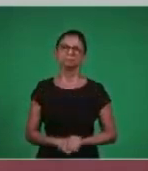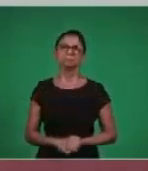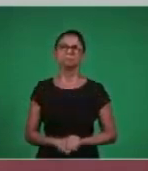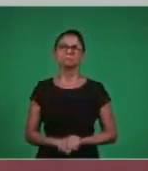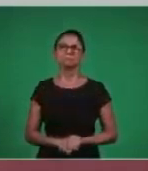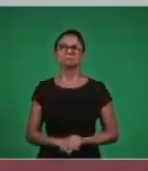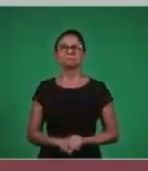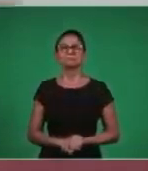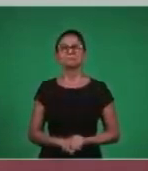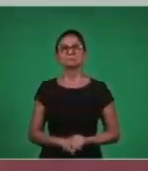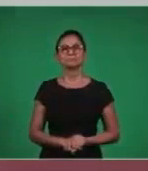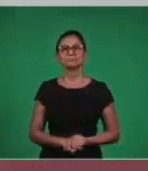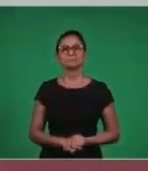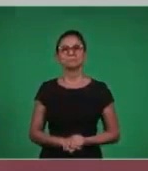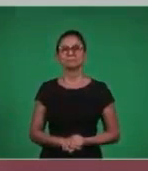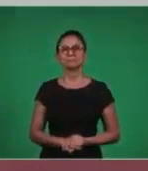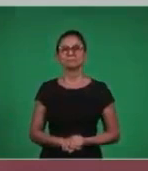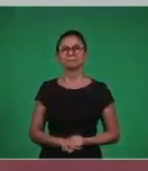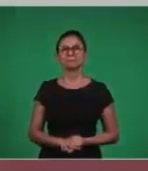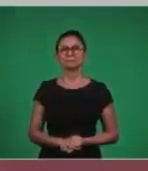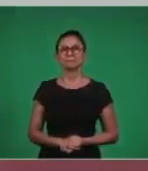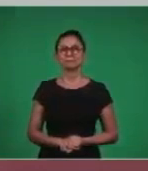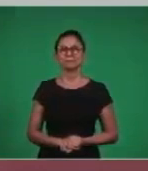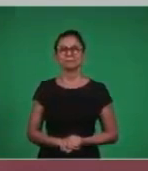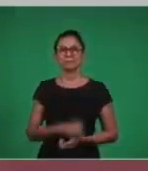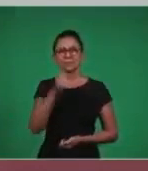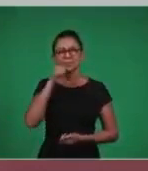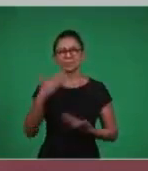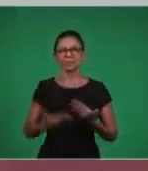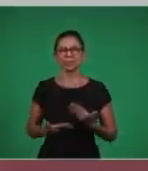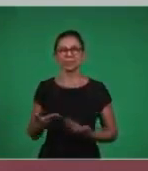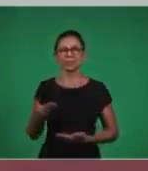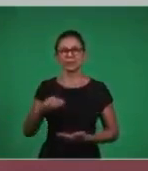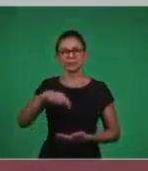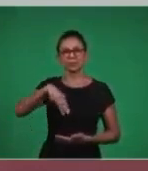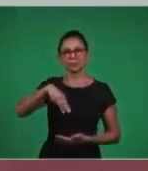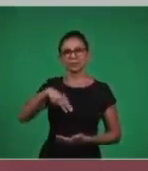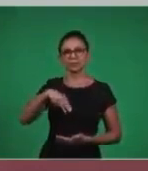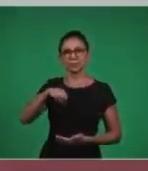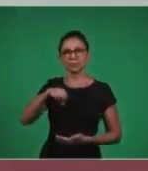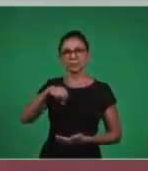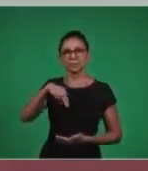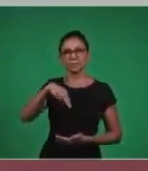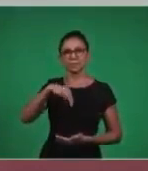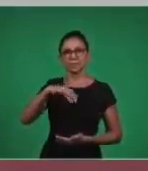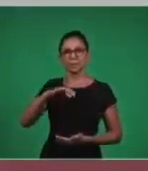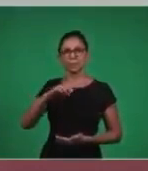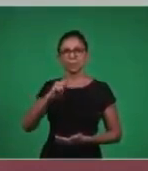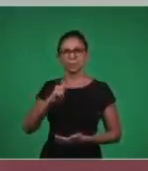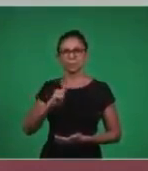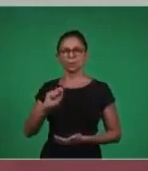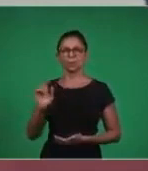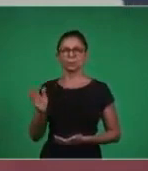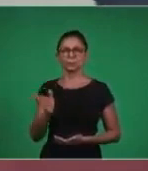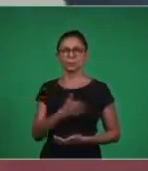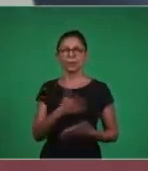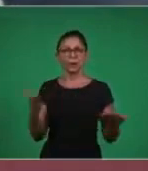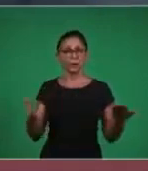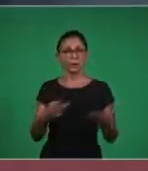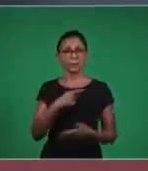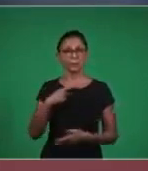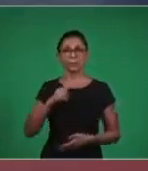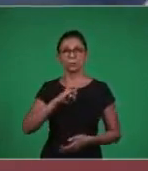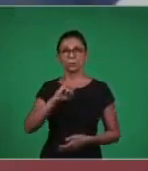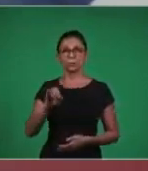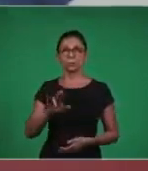be, that is going to be ministered by our sister Monica. Pastor Julio Cesar, please. The brethren already know very